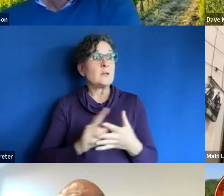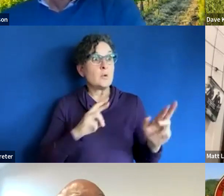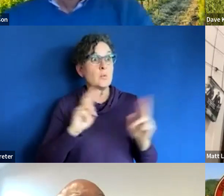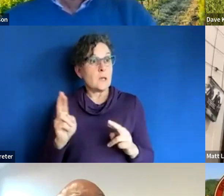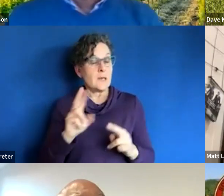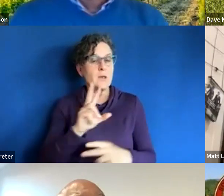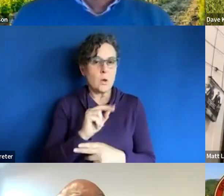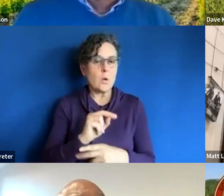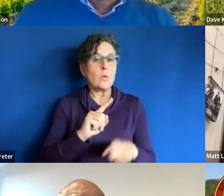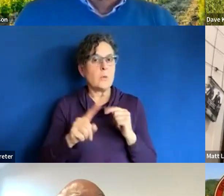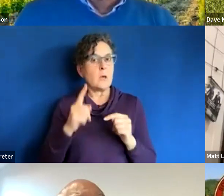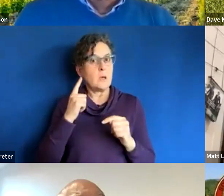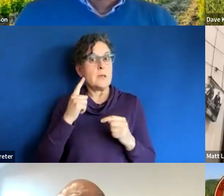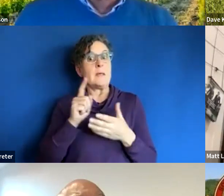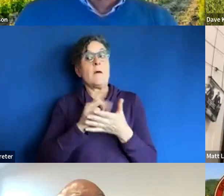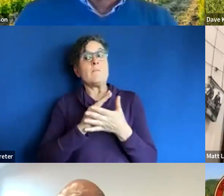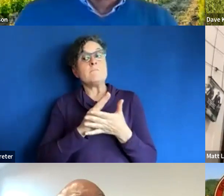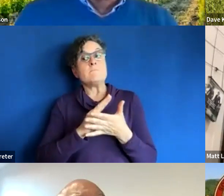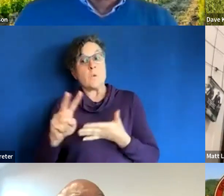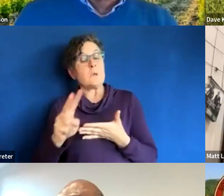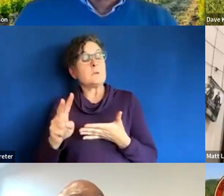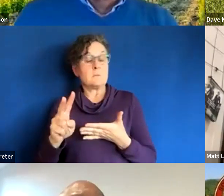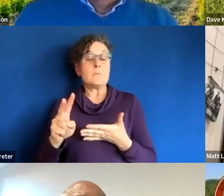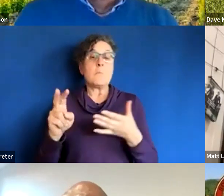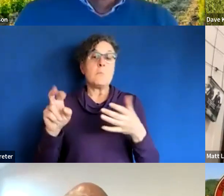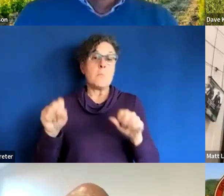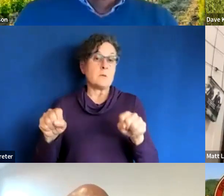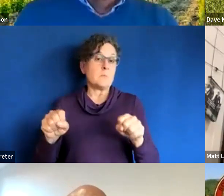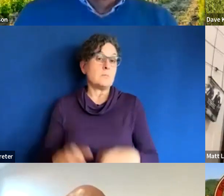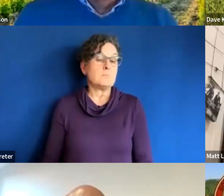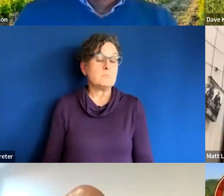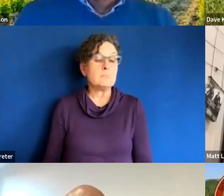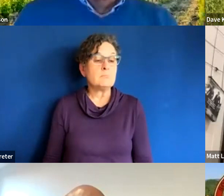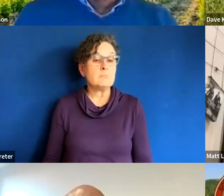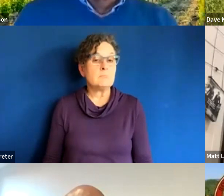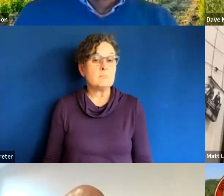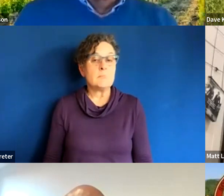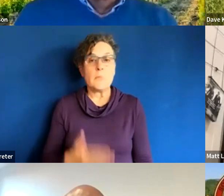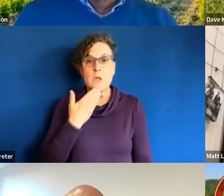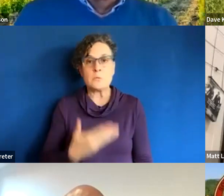we'll certainly be working on the week following that. Thank you.